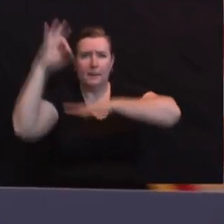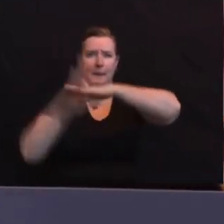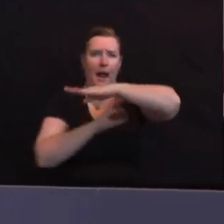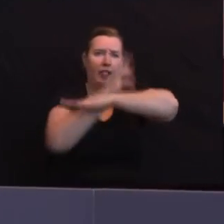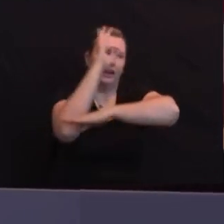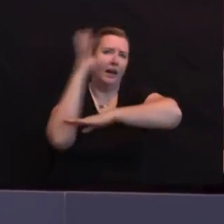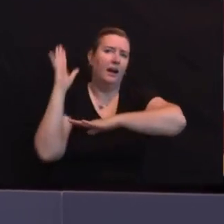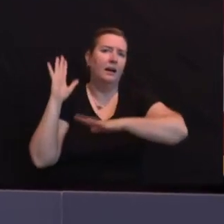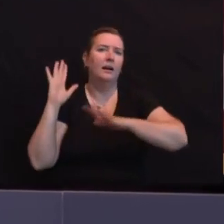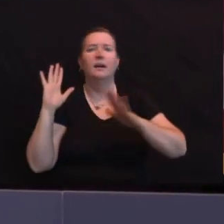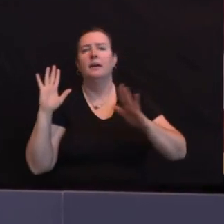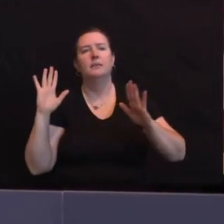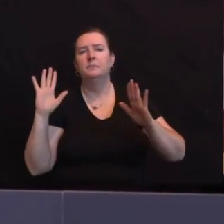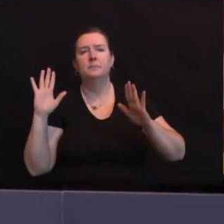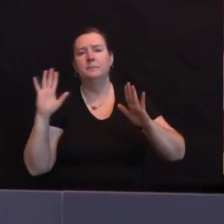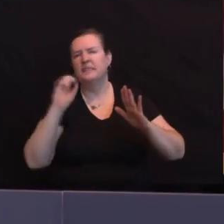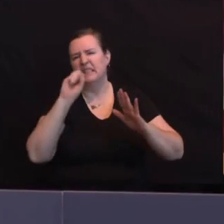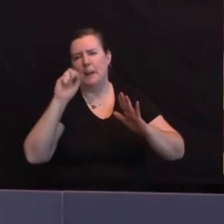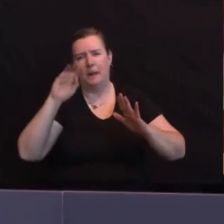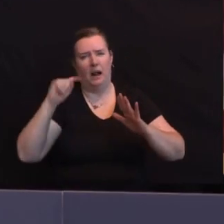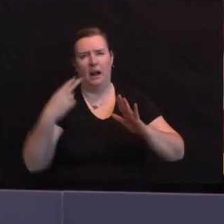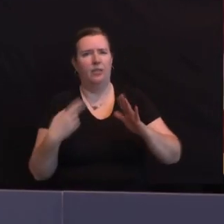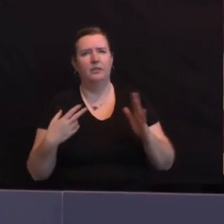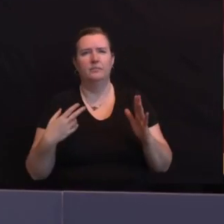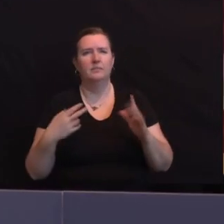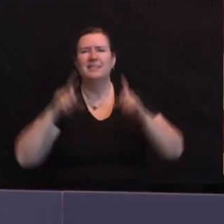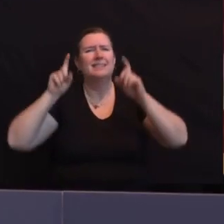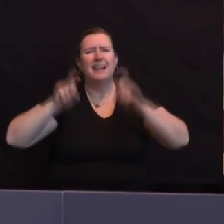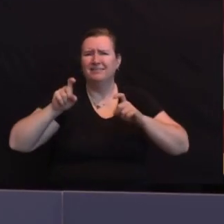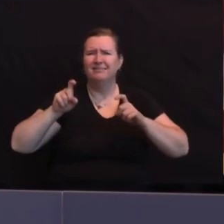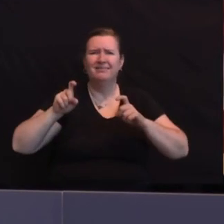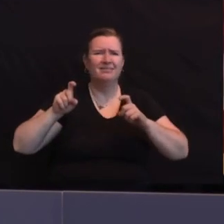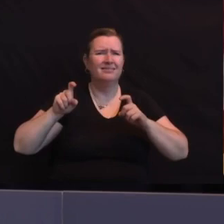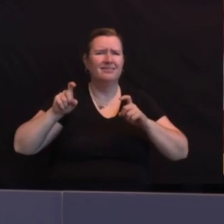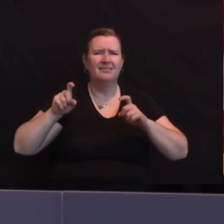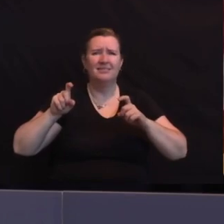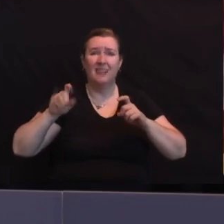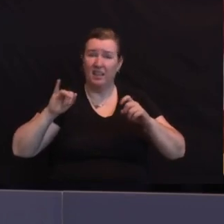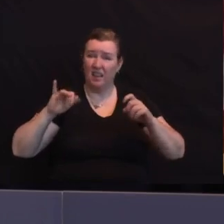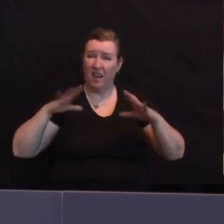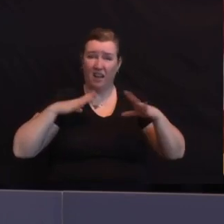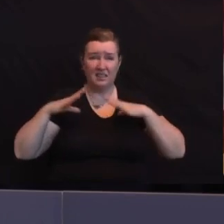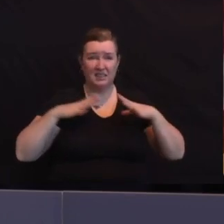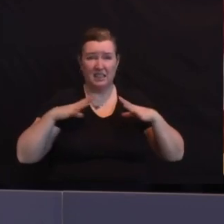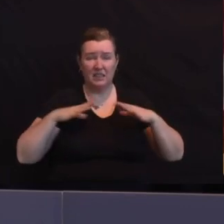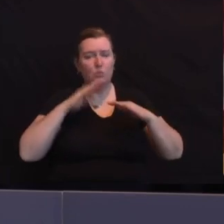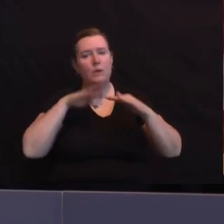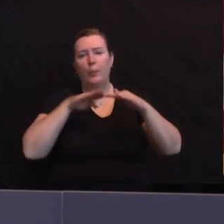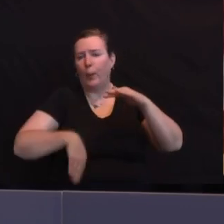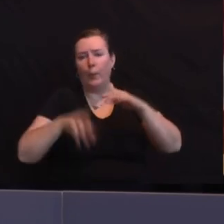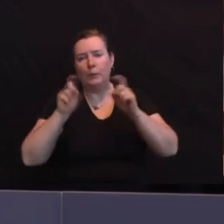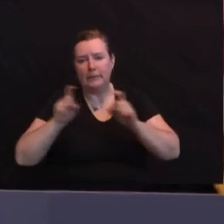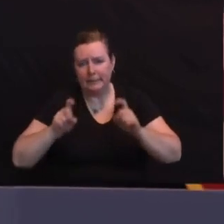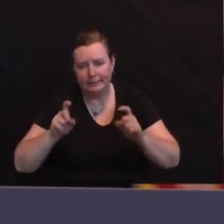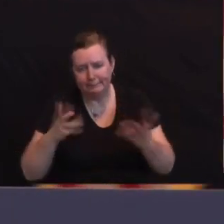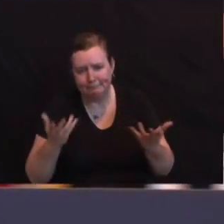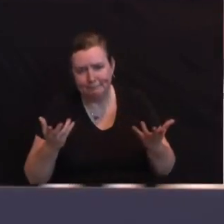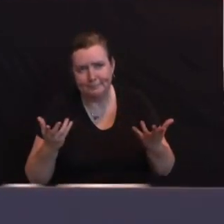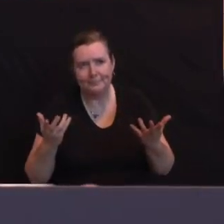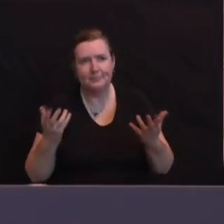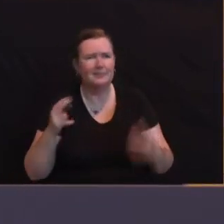for the holidays was really low. So when testing came back up. By the way, really low, I'm proud to say, for New Jersey